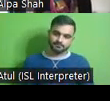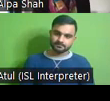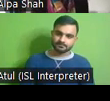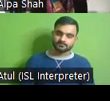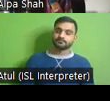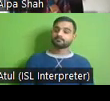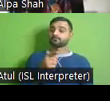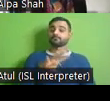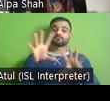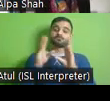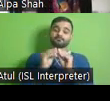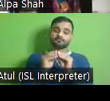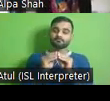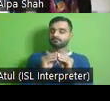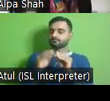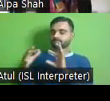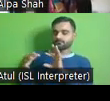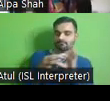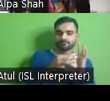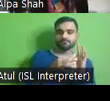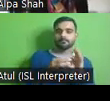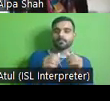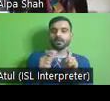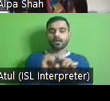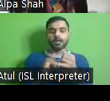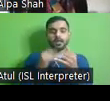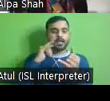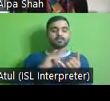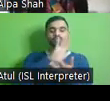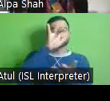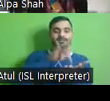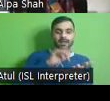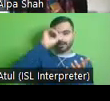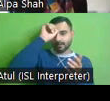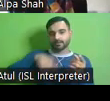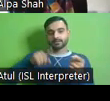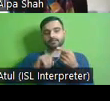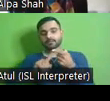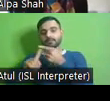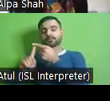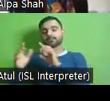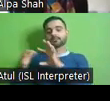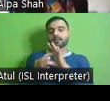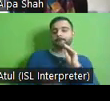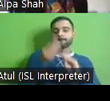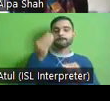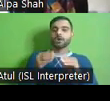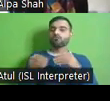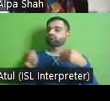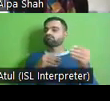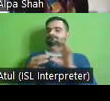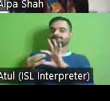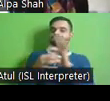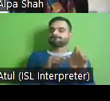So in contrast, Adivasis of Central and Eastern India are, I think, much more influenced